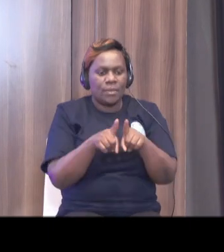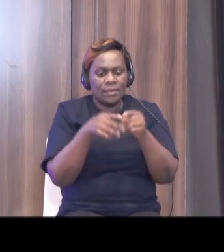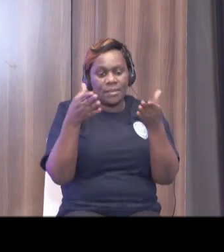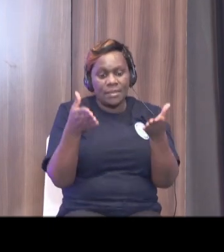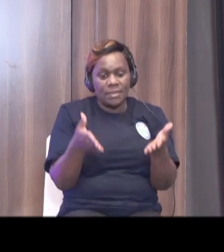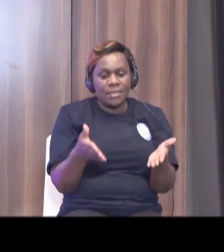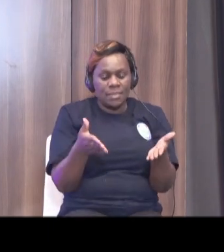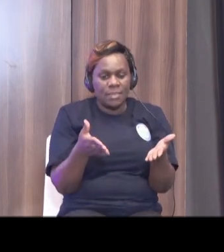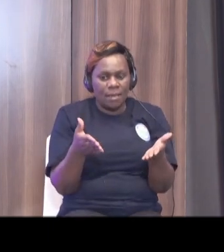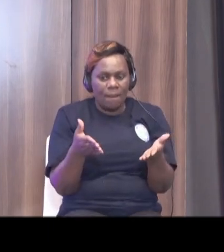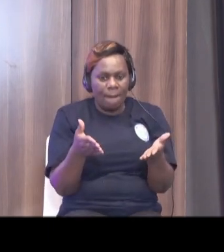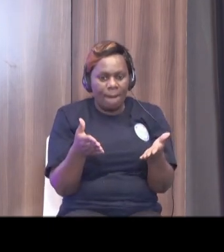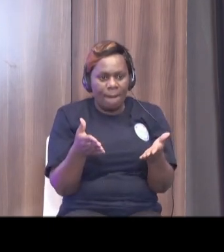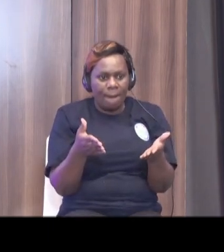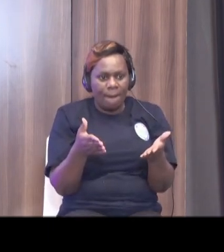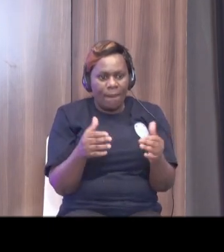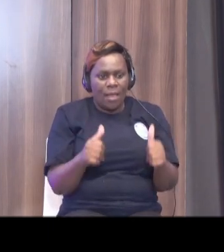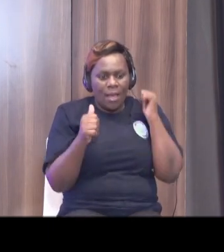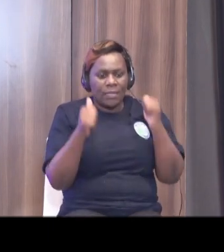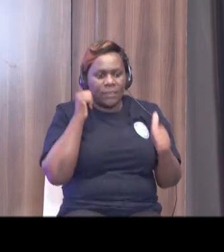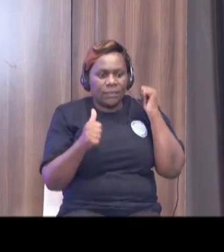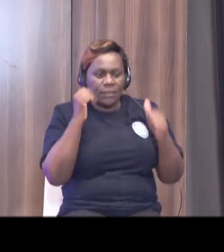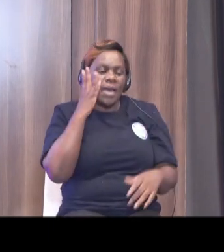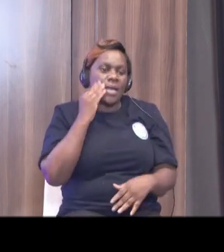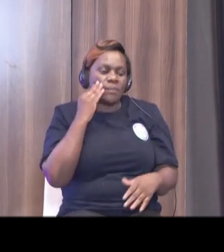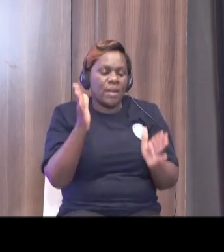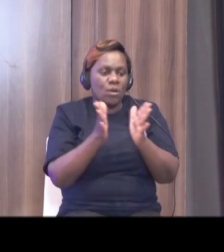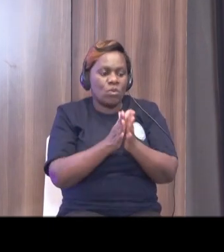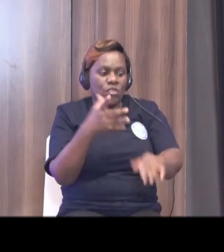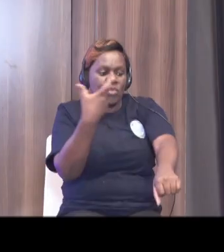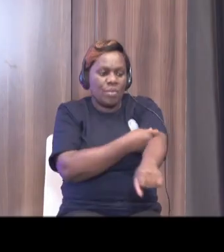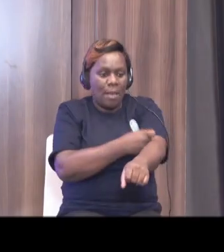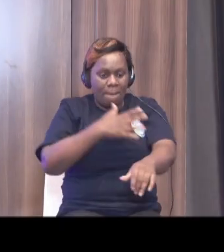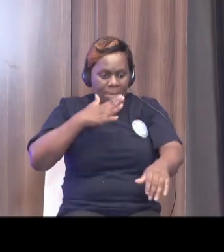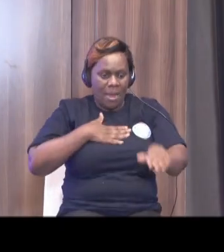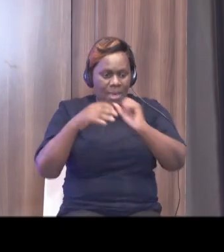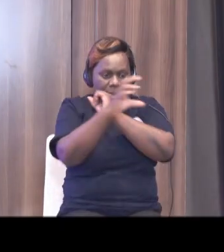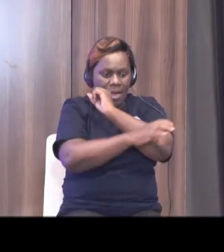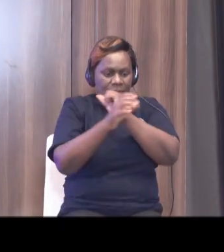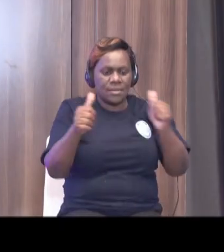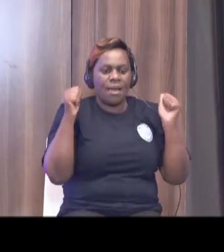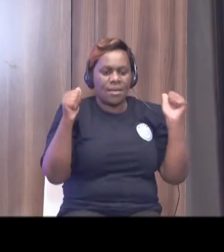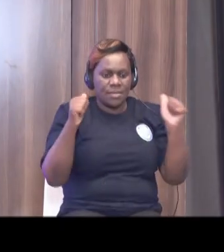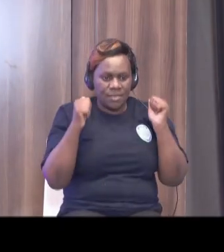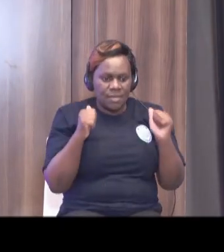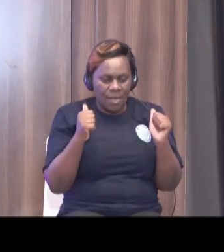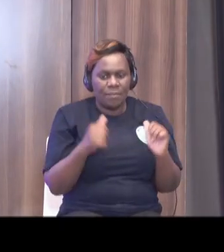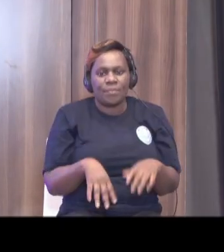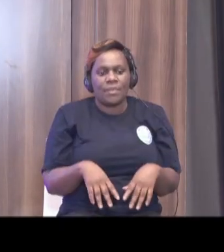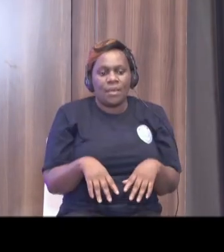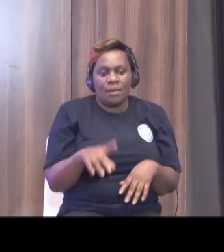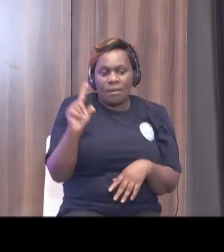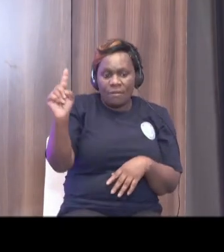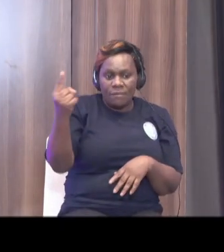is the Argentinian experience with the vaccine. In my country, in Argentina, it was